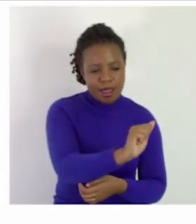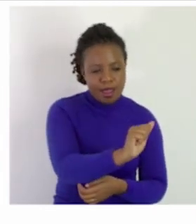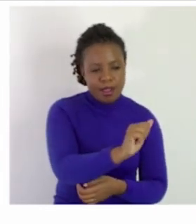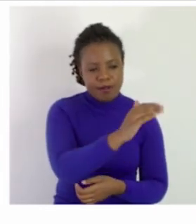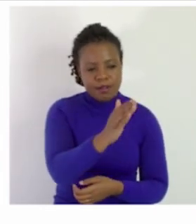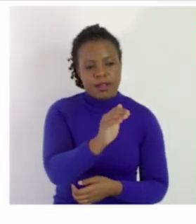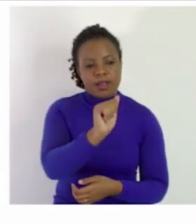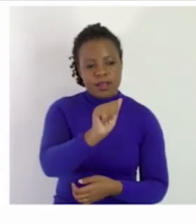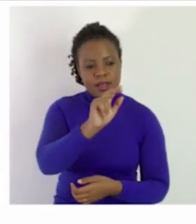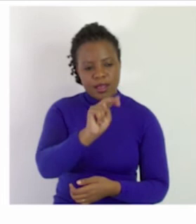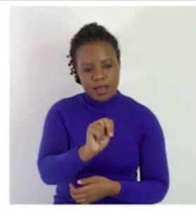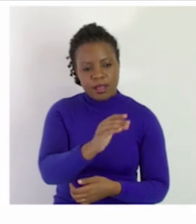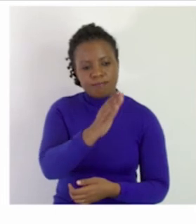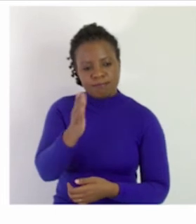and,